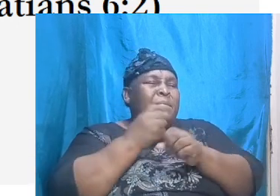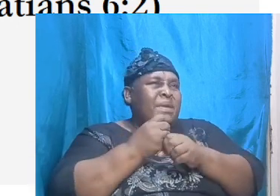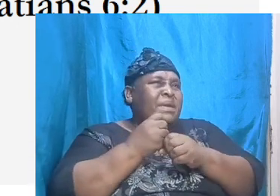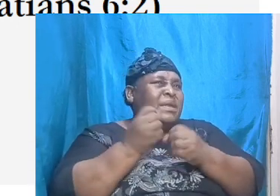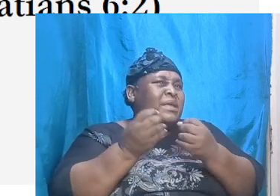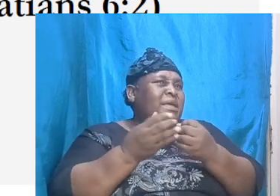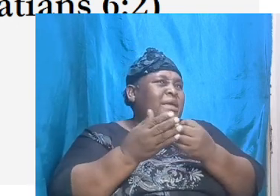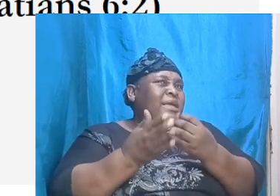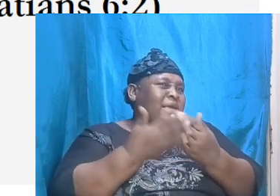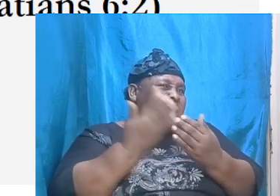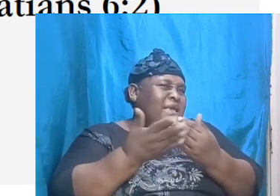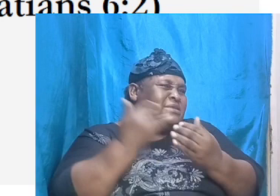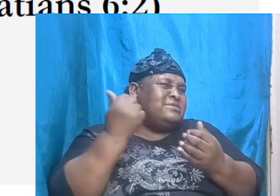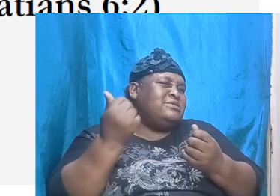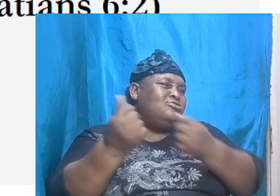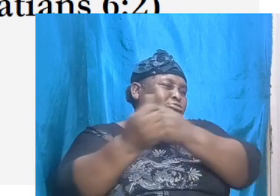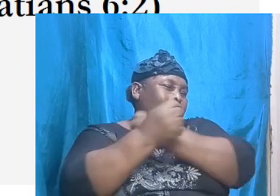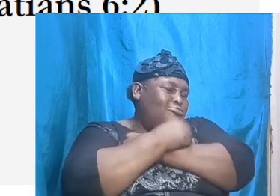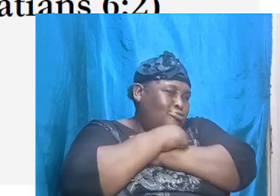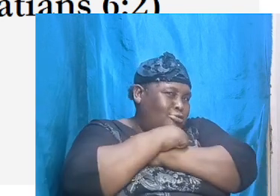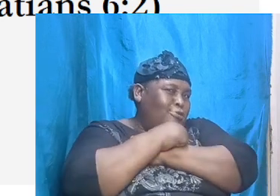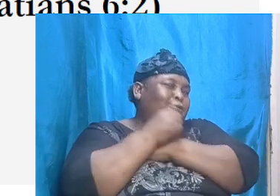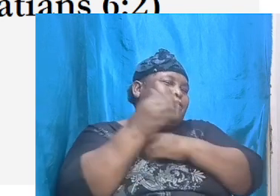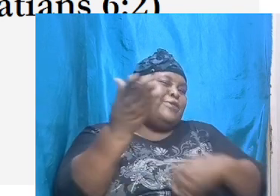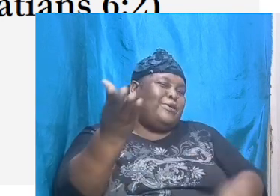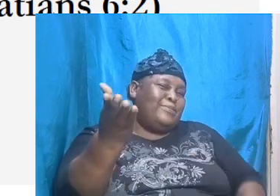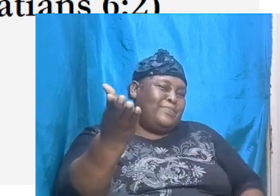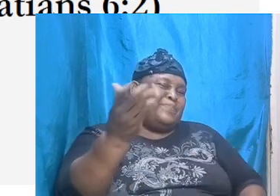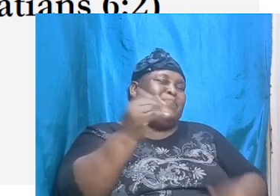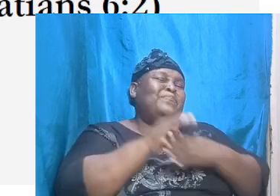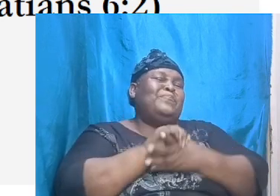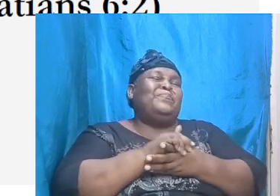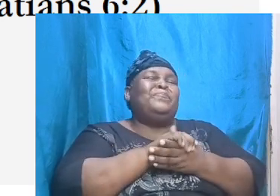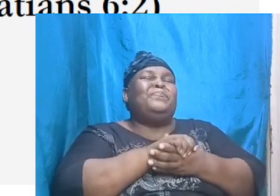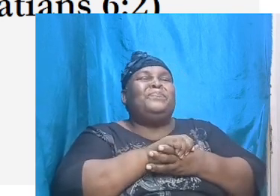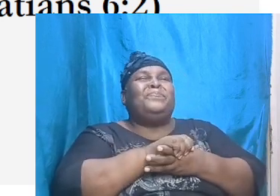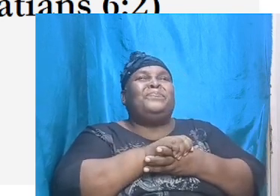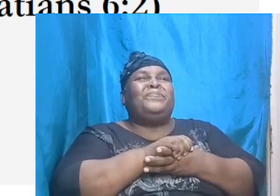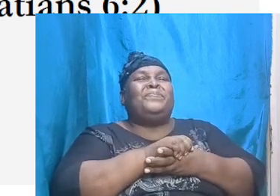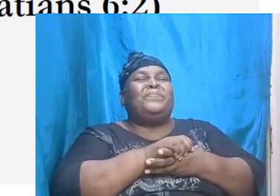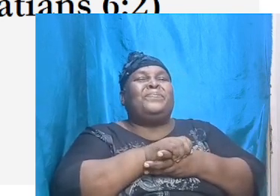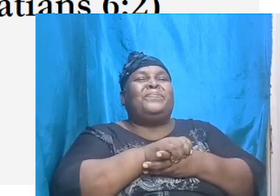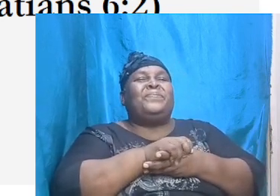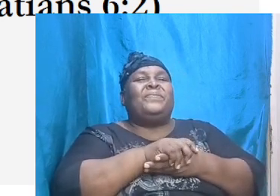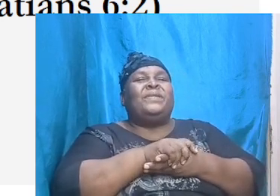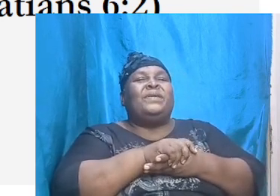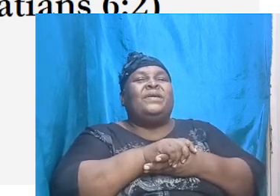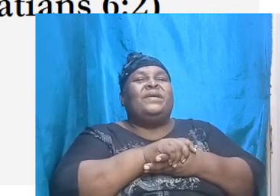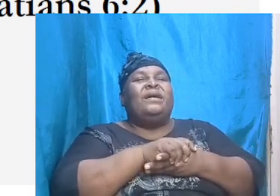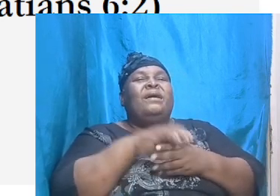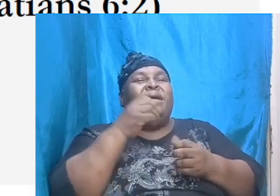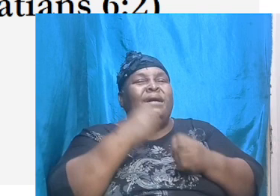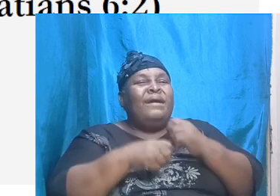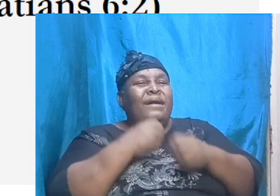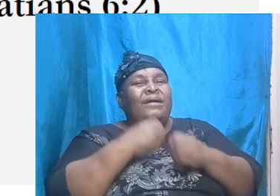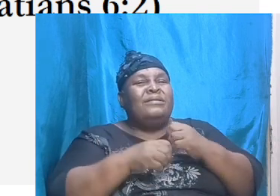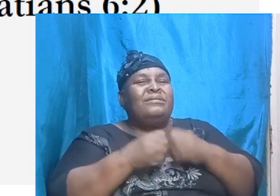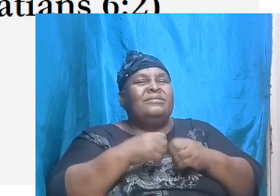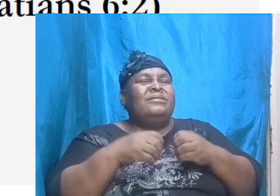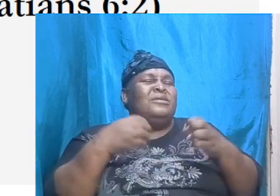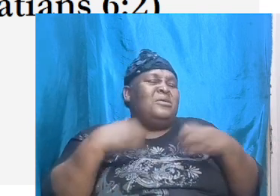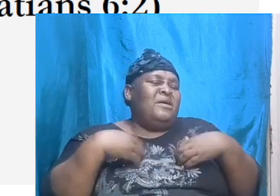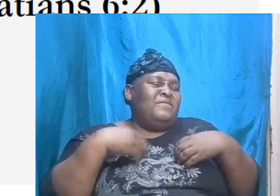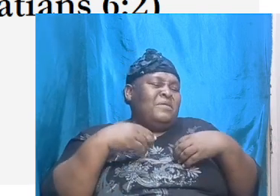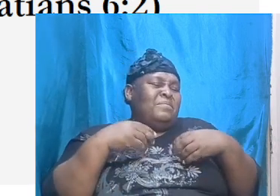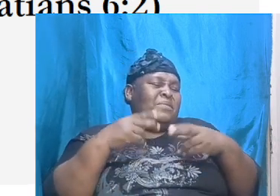the angriness and the grudge and the anger and being mad at person. It's difficult for you to hold these things when